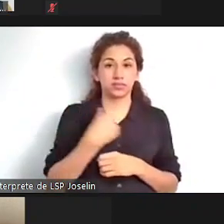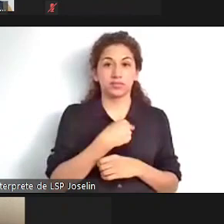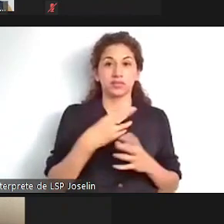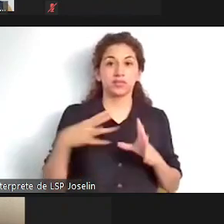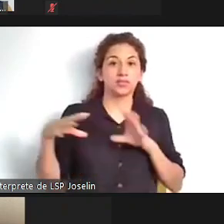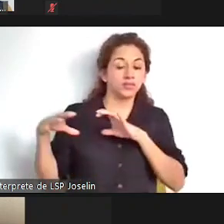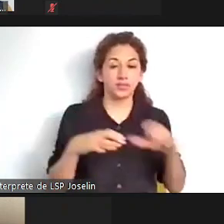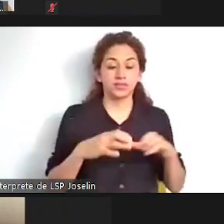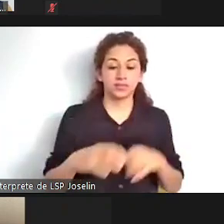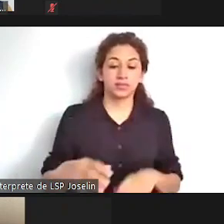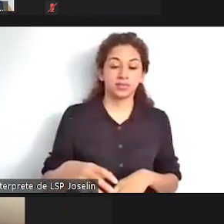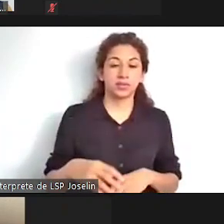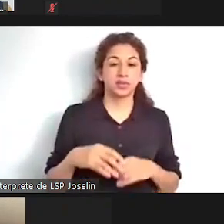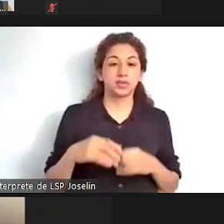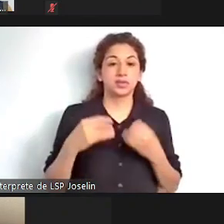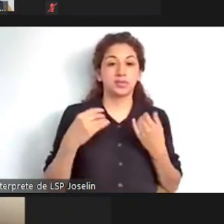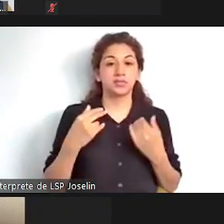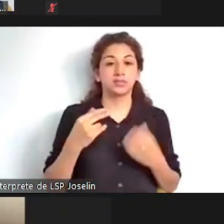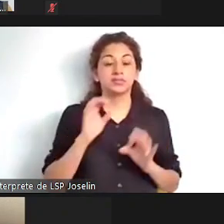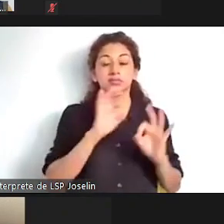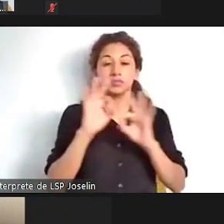have generated